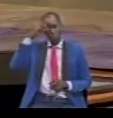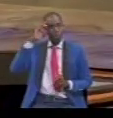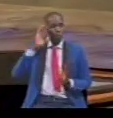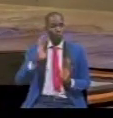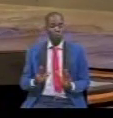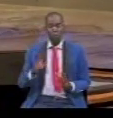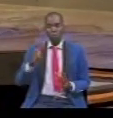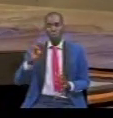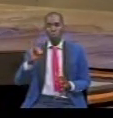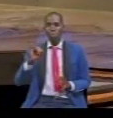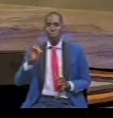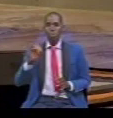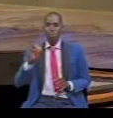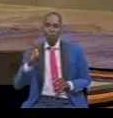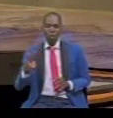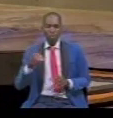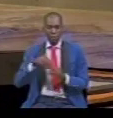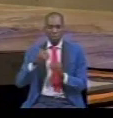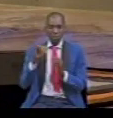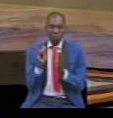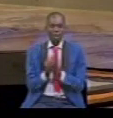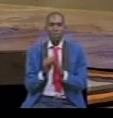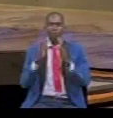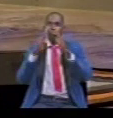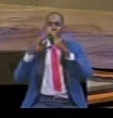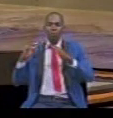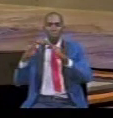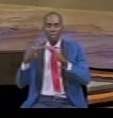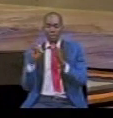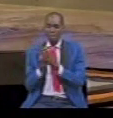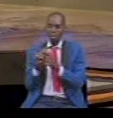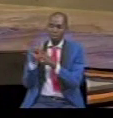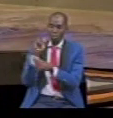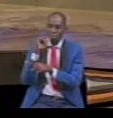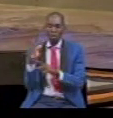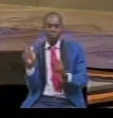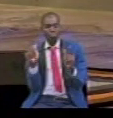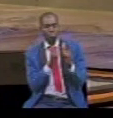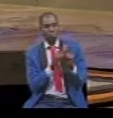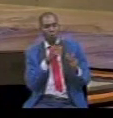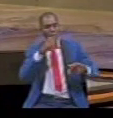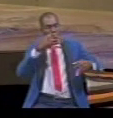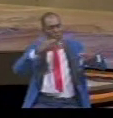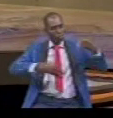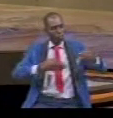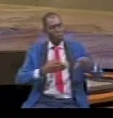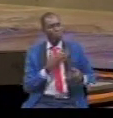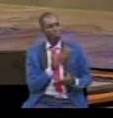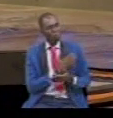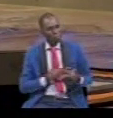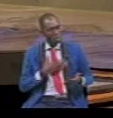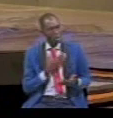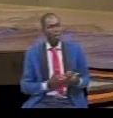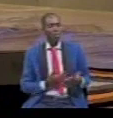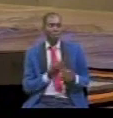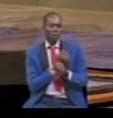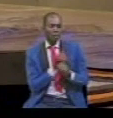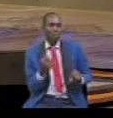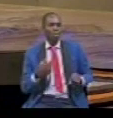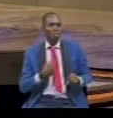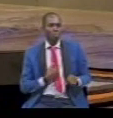she came unto him, saying, avenge me of mine